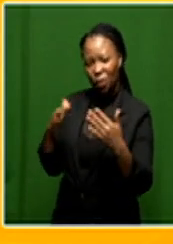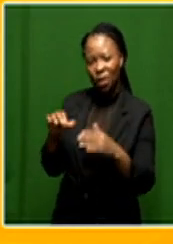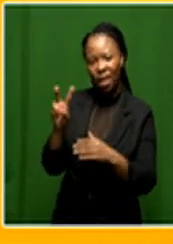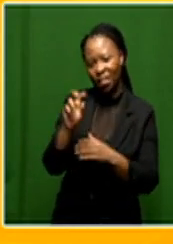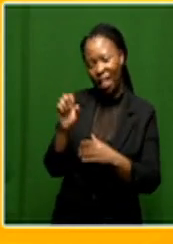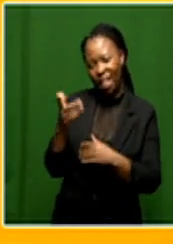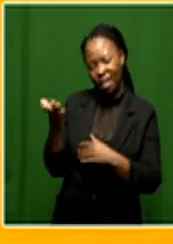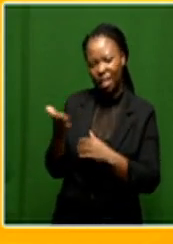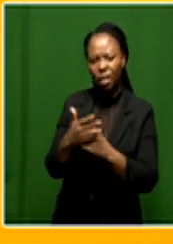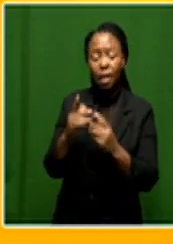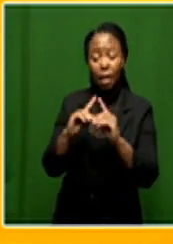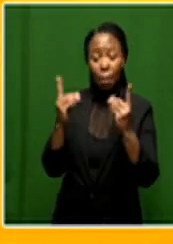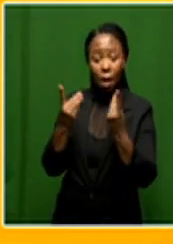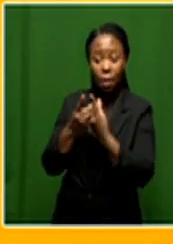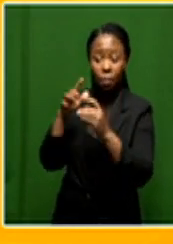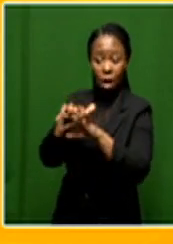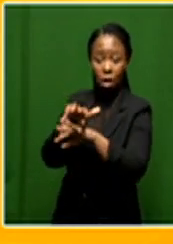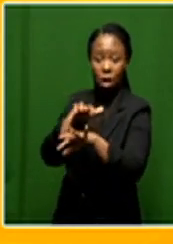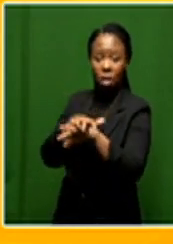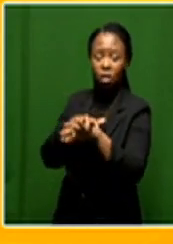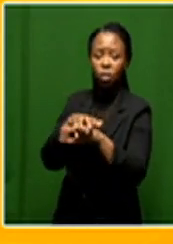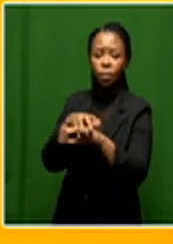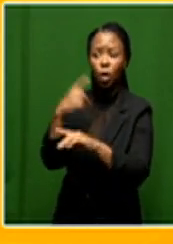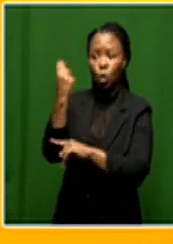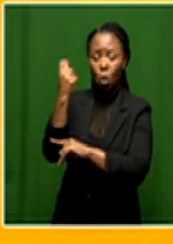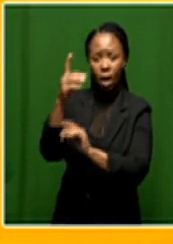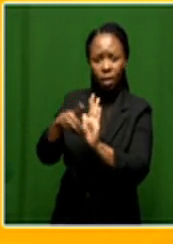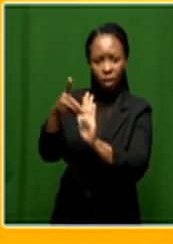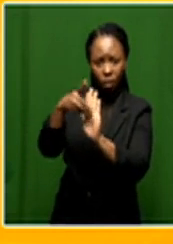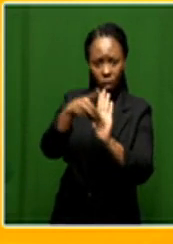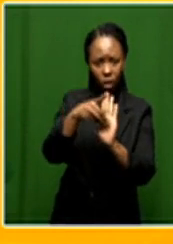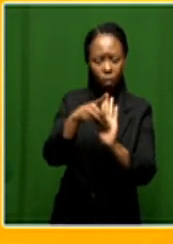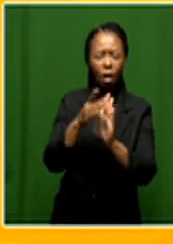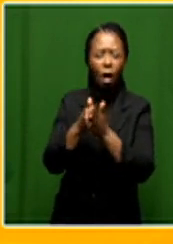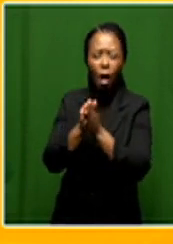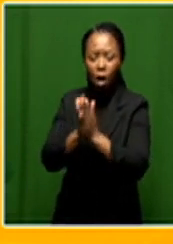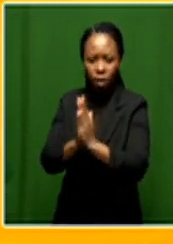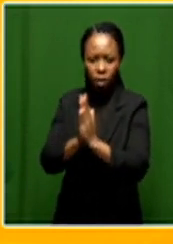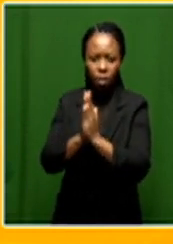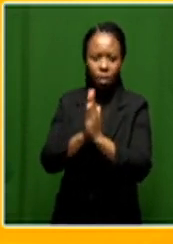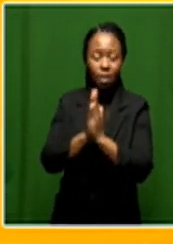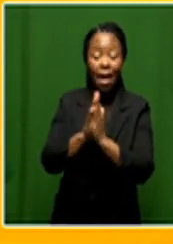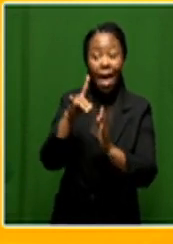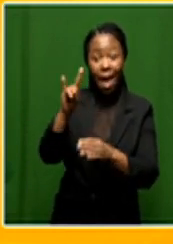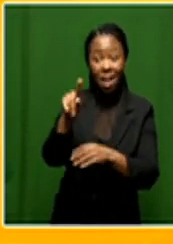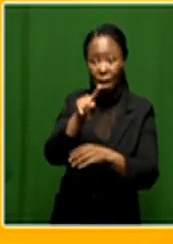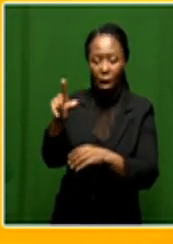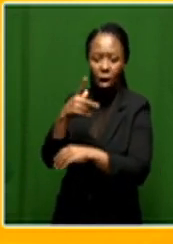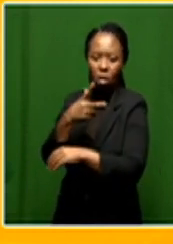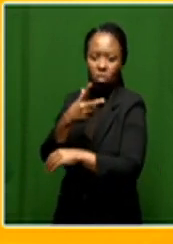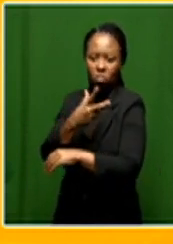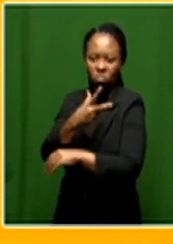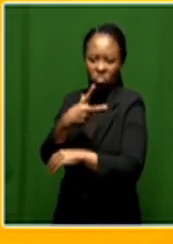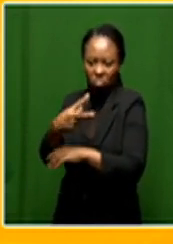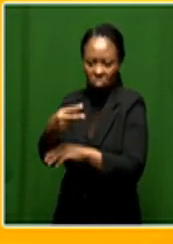Now, the Department of Agriculture, Land Reform and Rural Development is urging farmers to vaccinate their animals against Rift